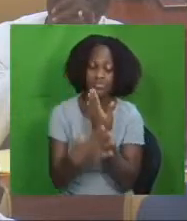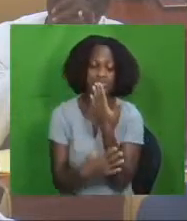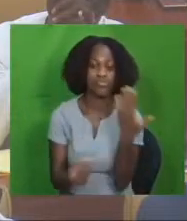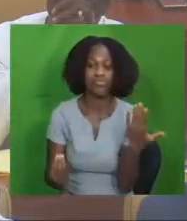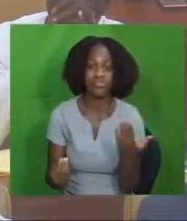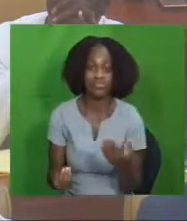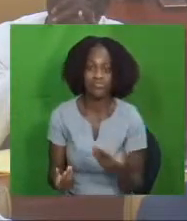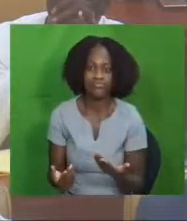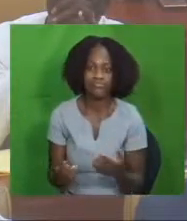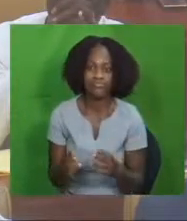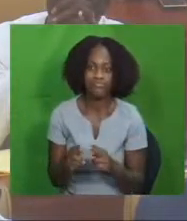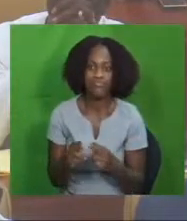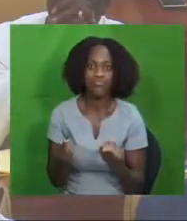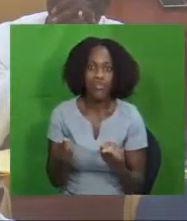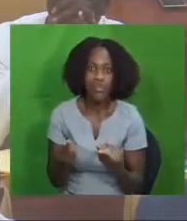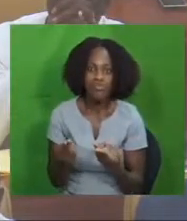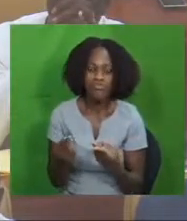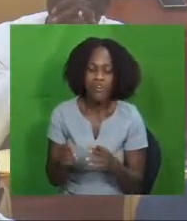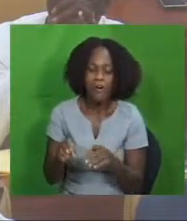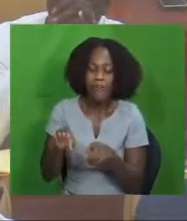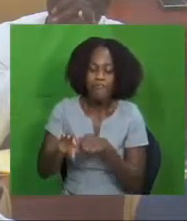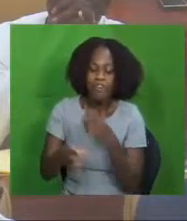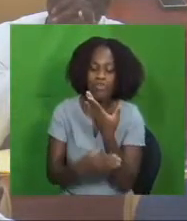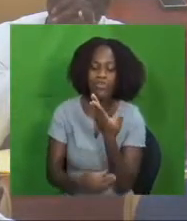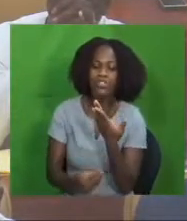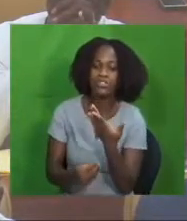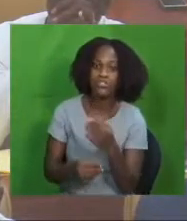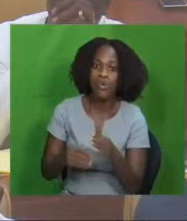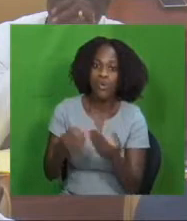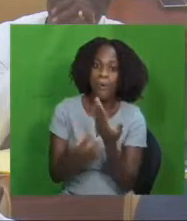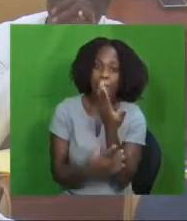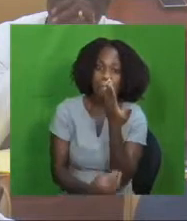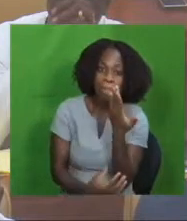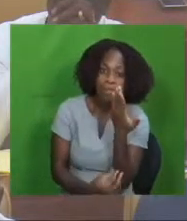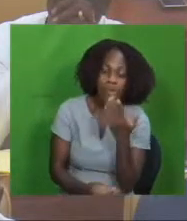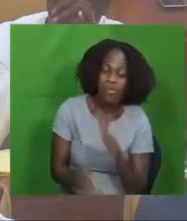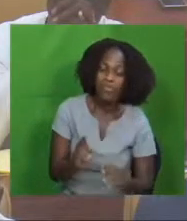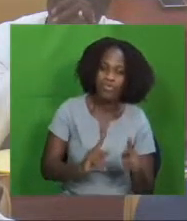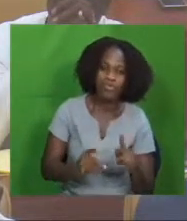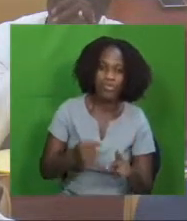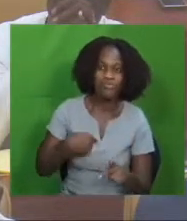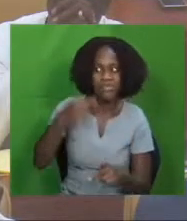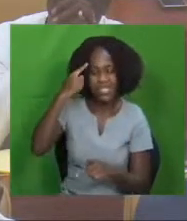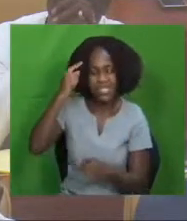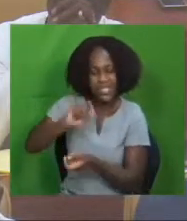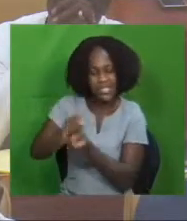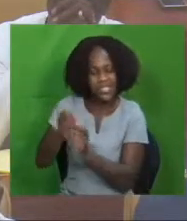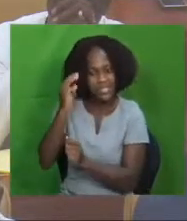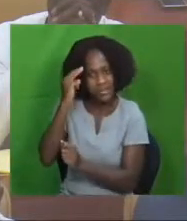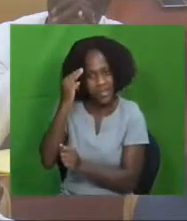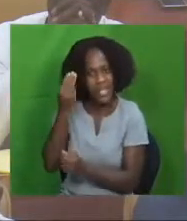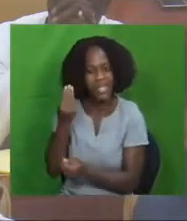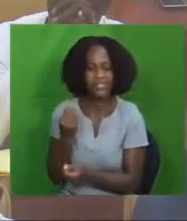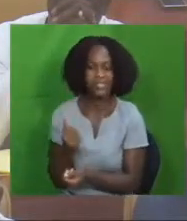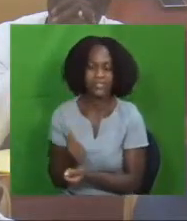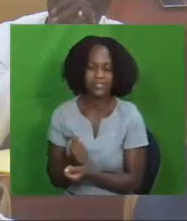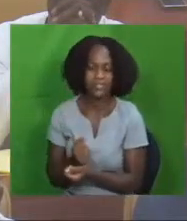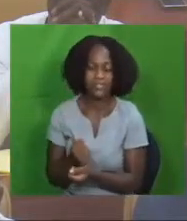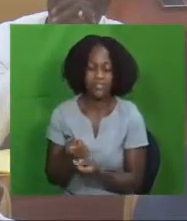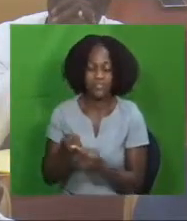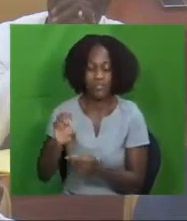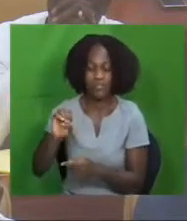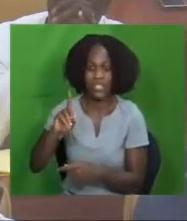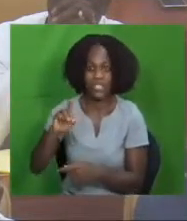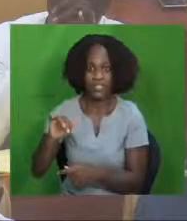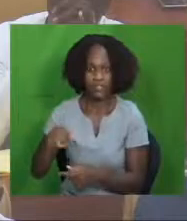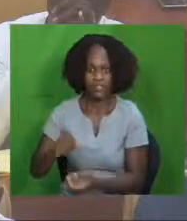visit poverty on the poor. I wish they change their mind and withdraw e-levy so we can help them to solve the problems that we put this